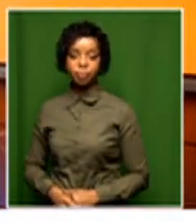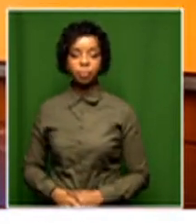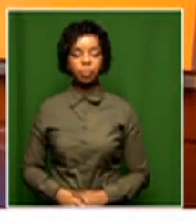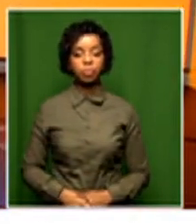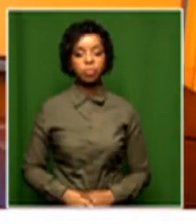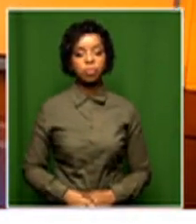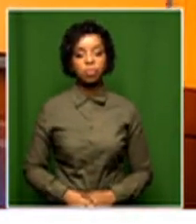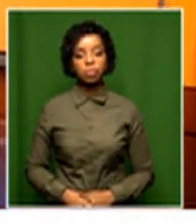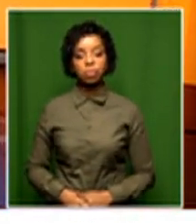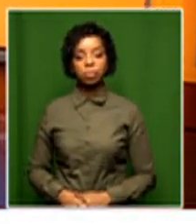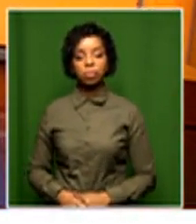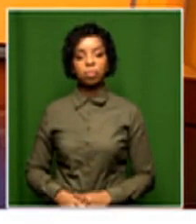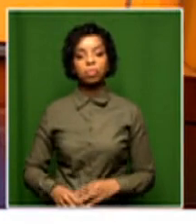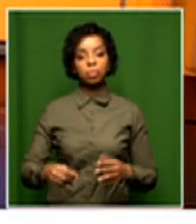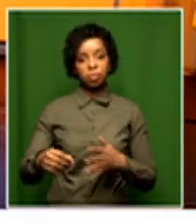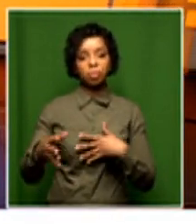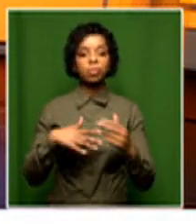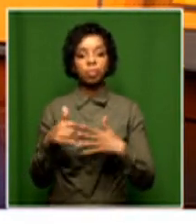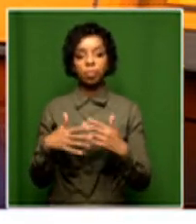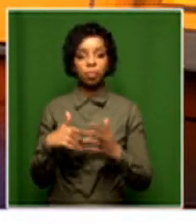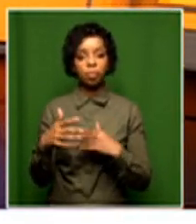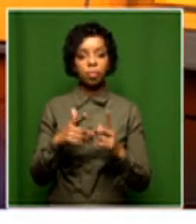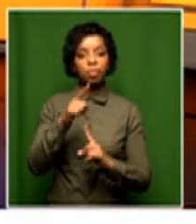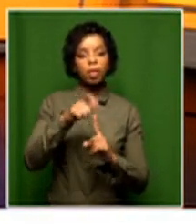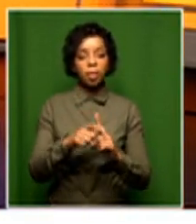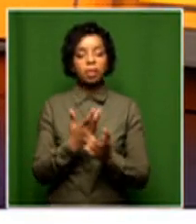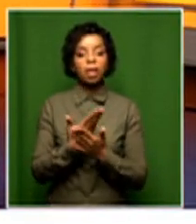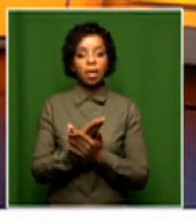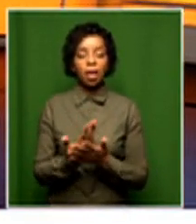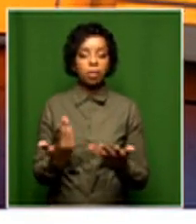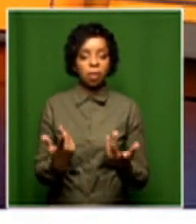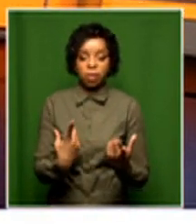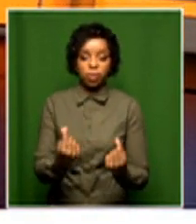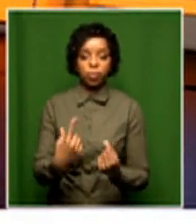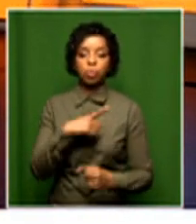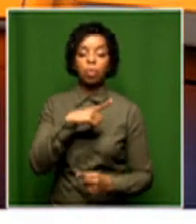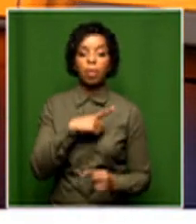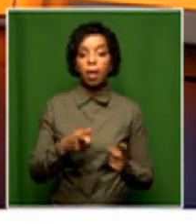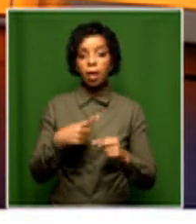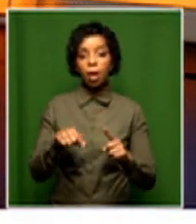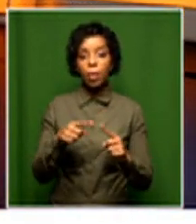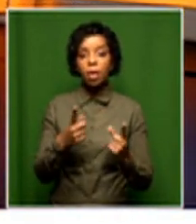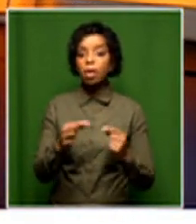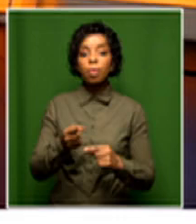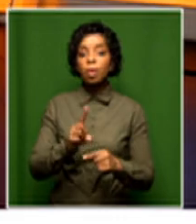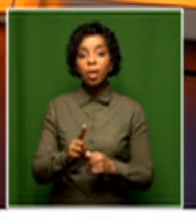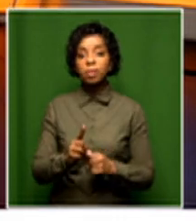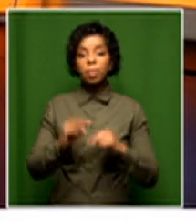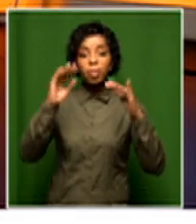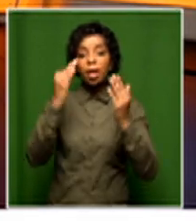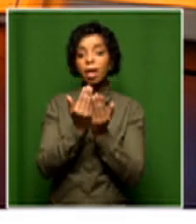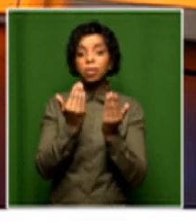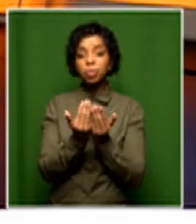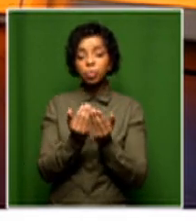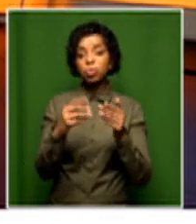So anyone can really participate in this, right? We kind of appeal to both high school students and